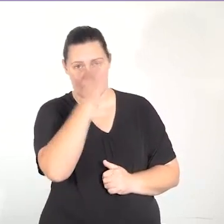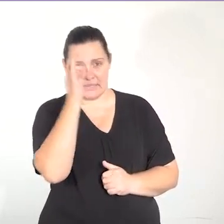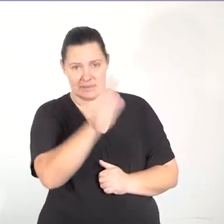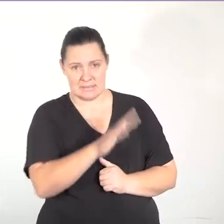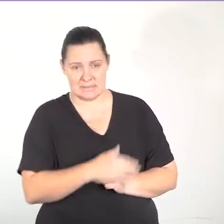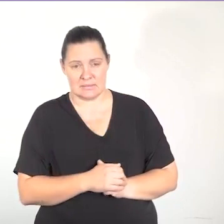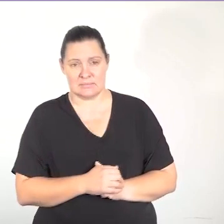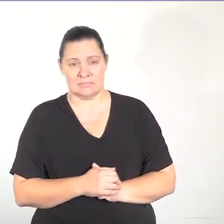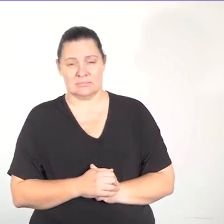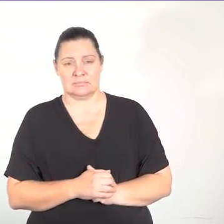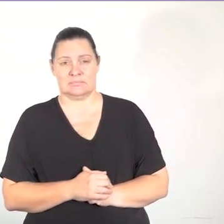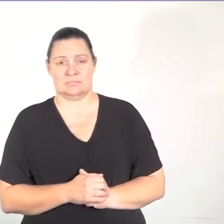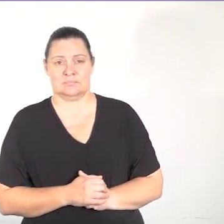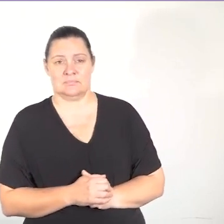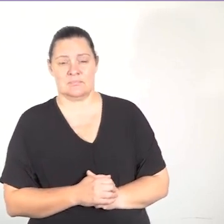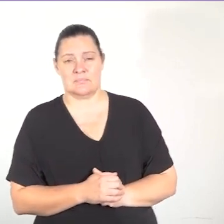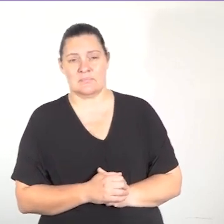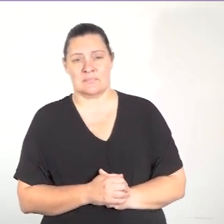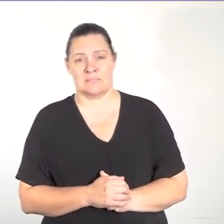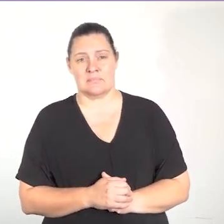in 1 minute.